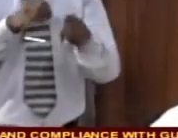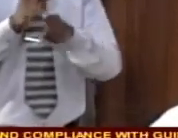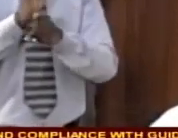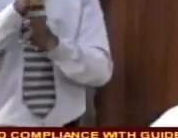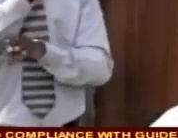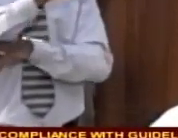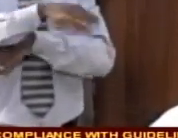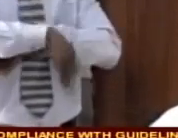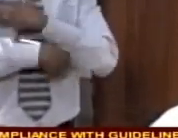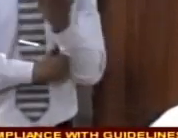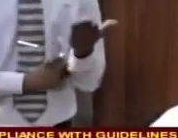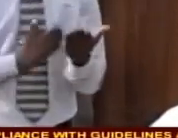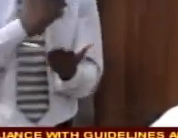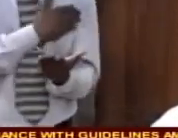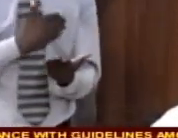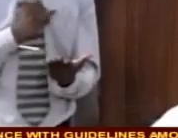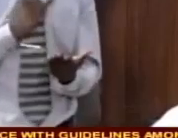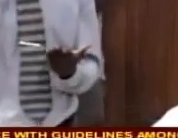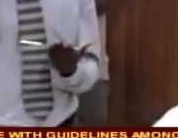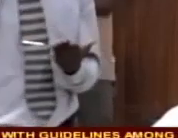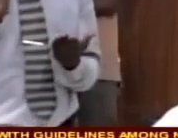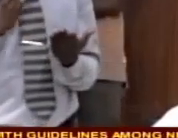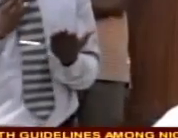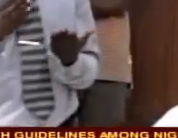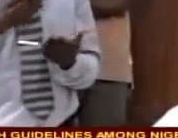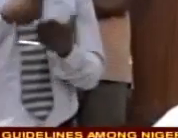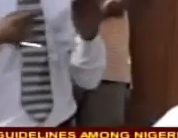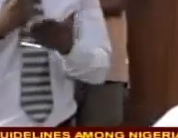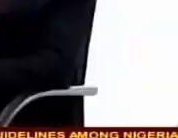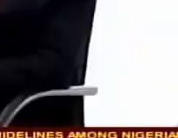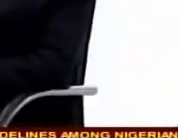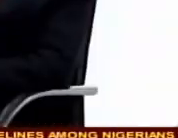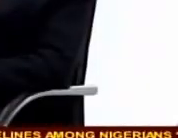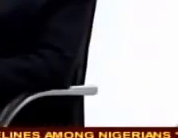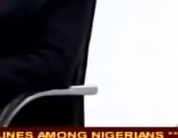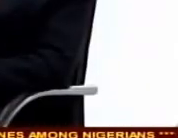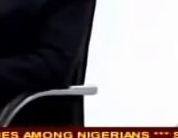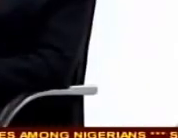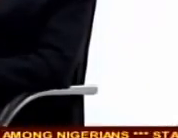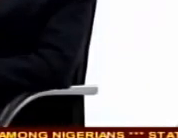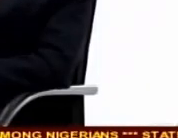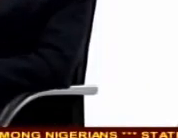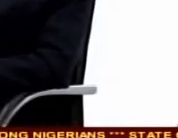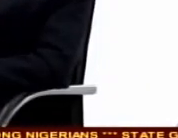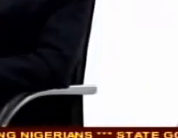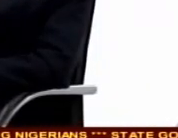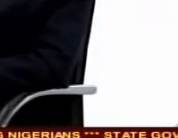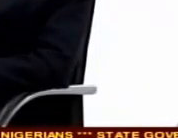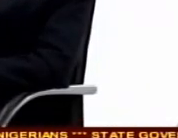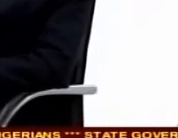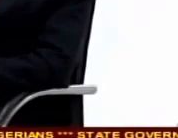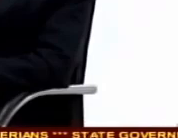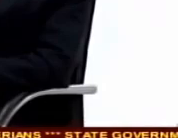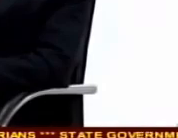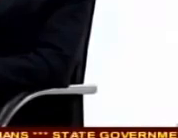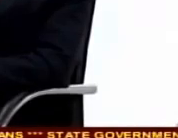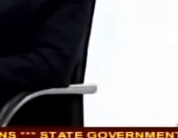hours. So please, I don't know the orientation they have, and we want the PTF to look into this. Thank you.